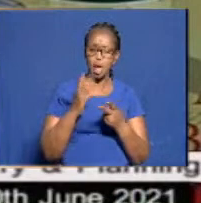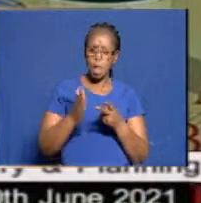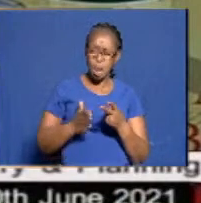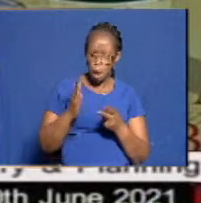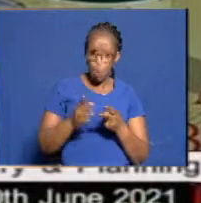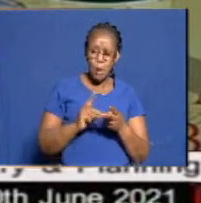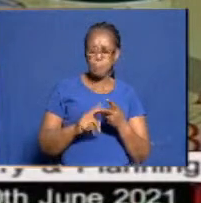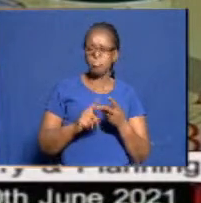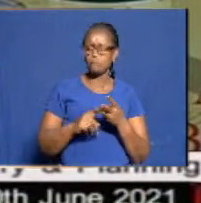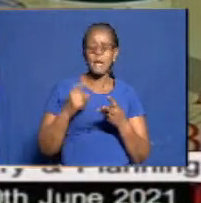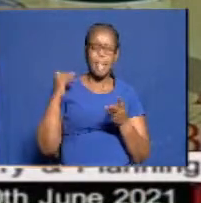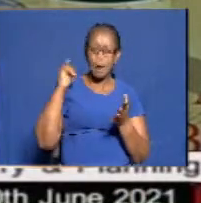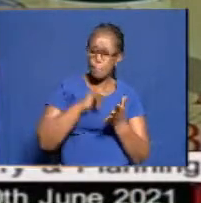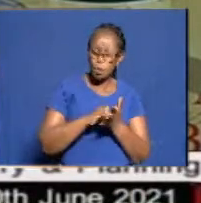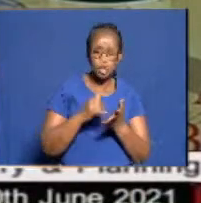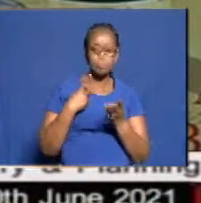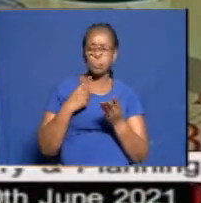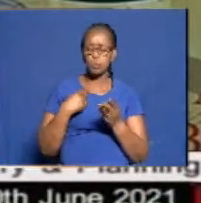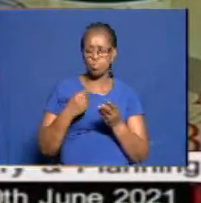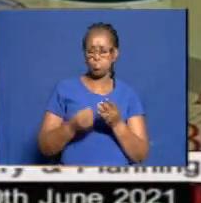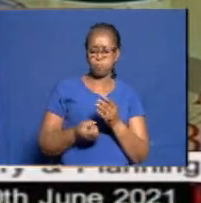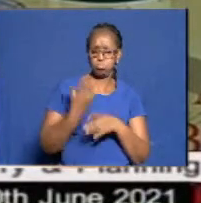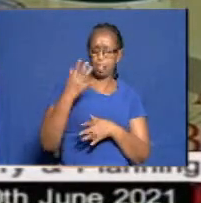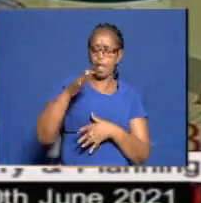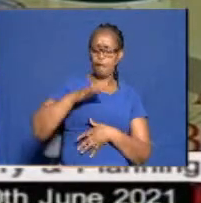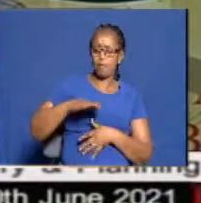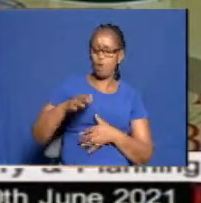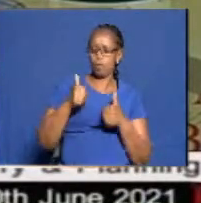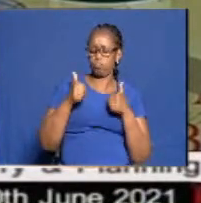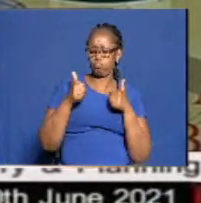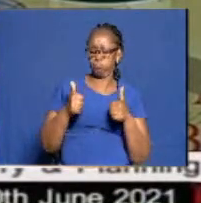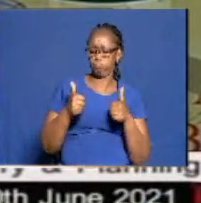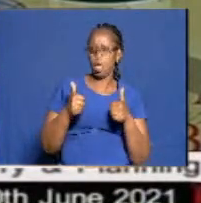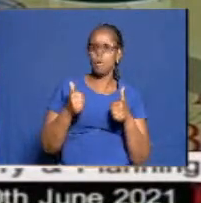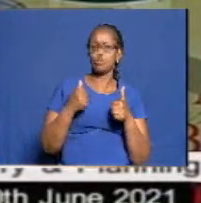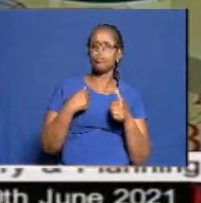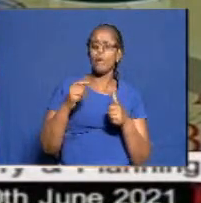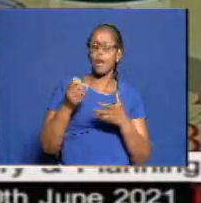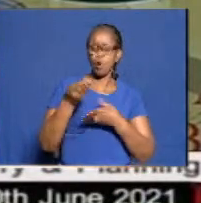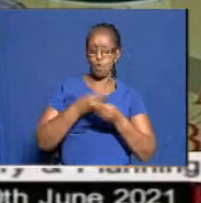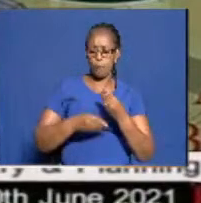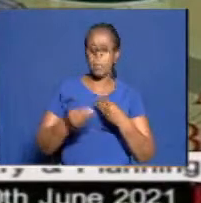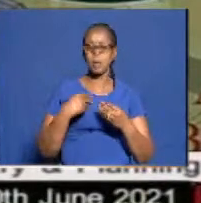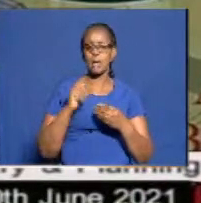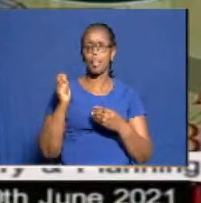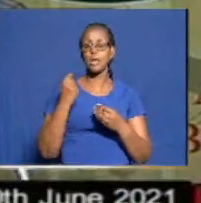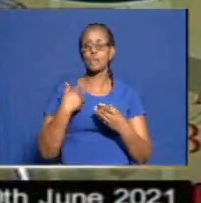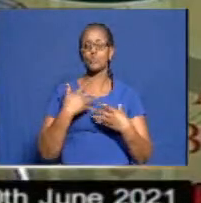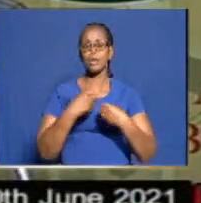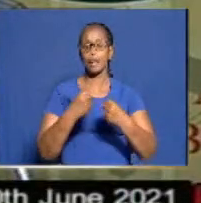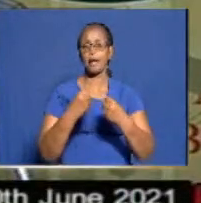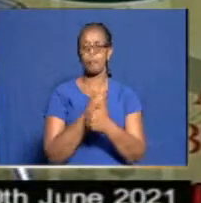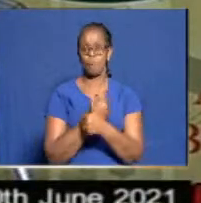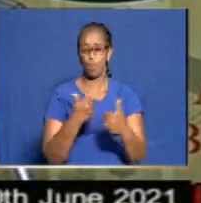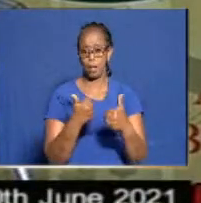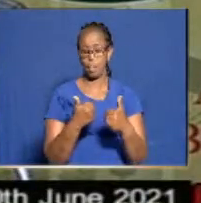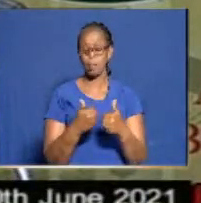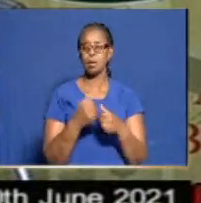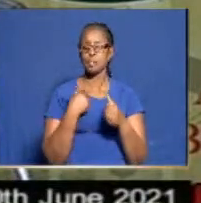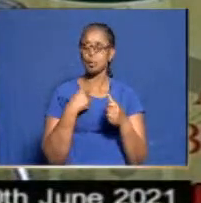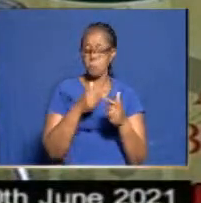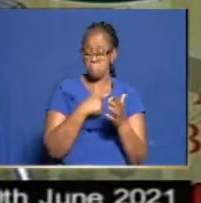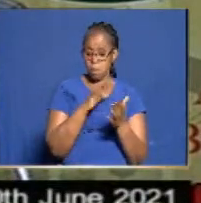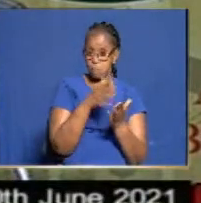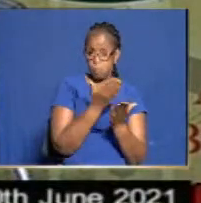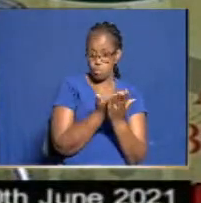and airports to create an enabling environment for economic recovery and employment creation. Towards this end, I have proposed